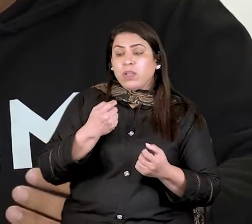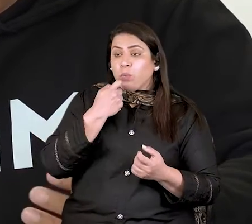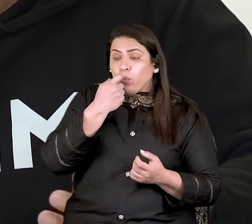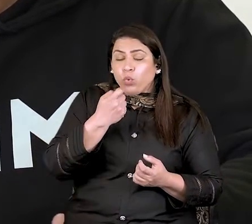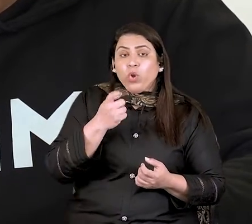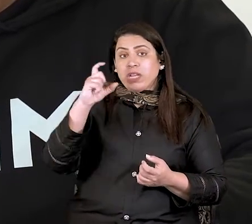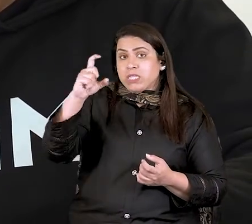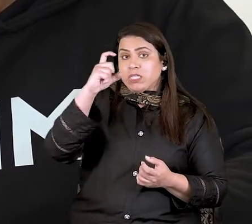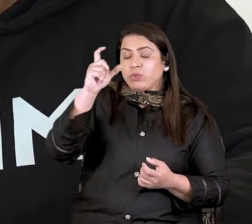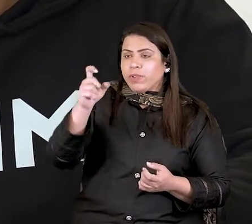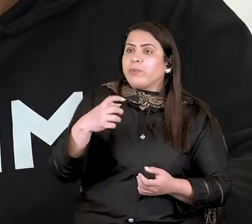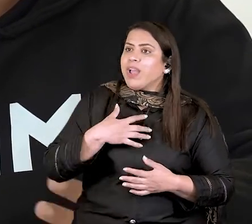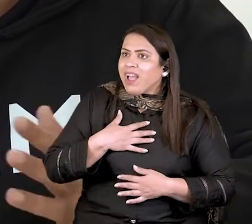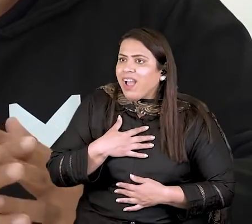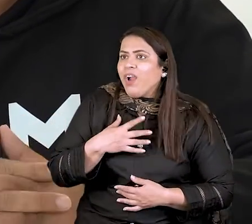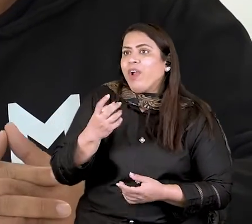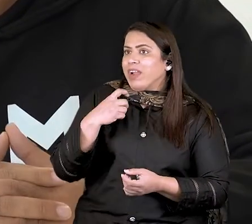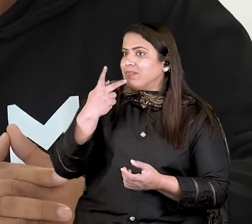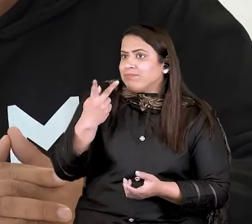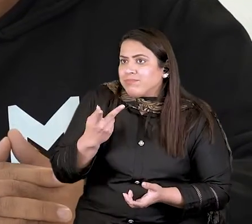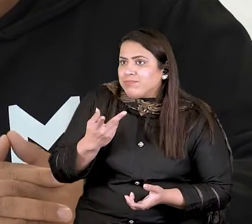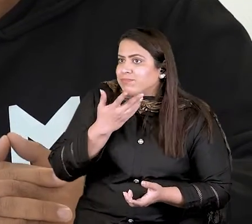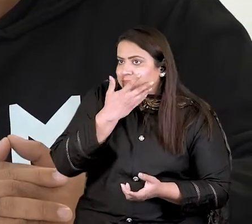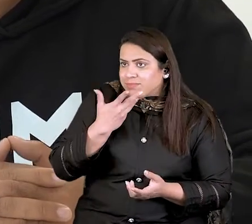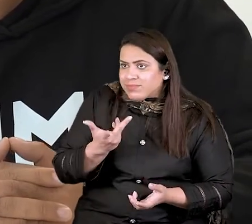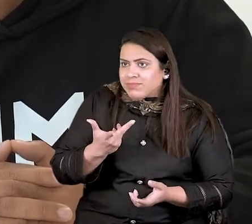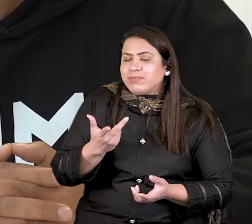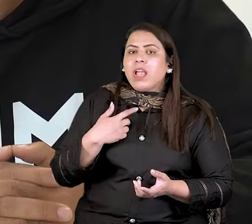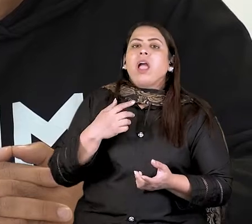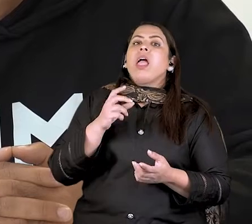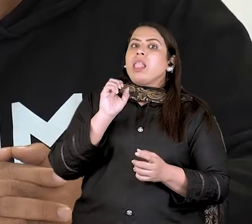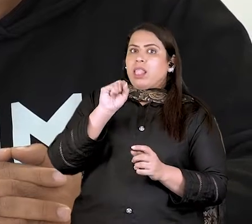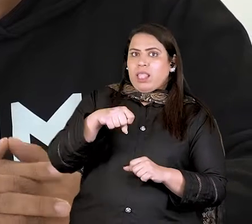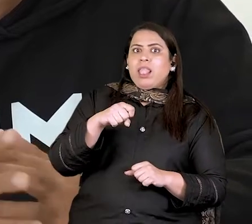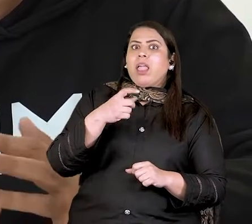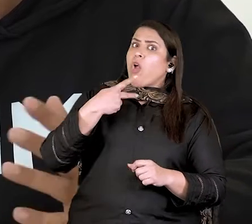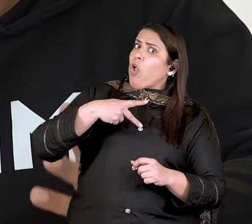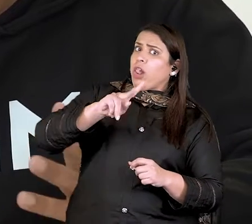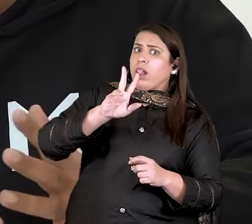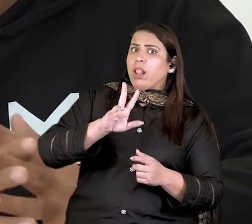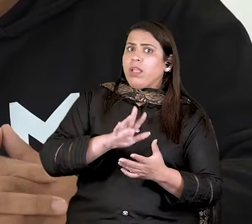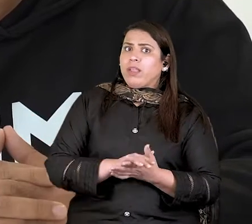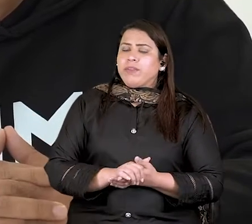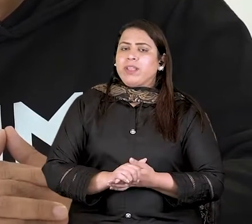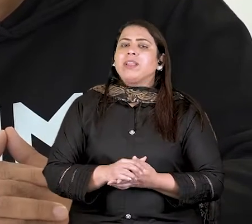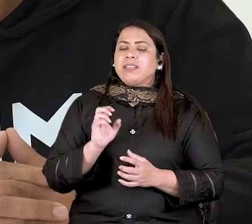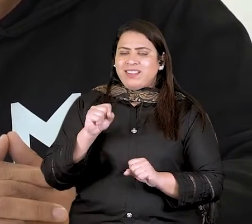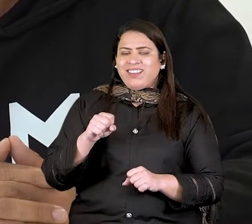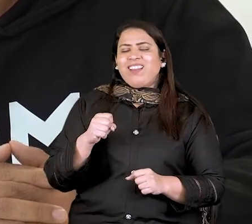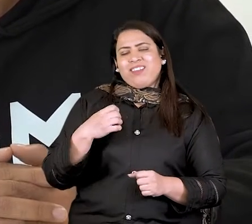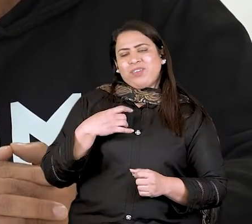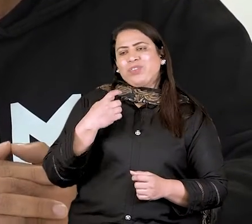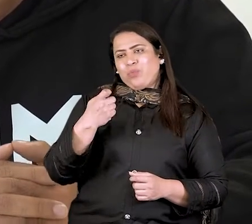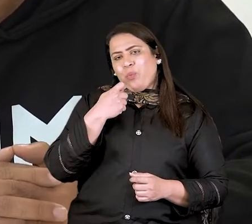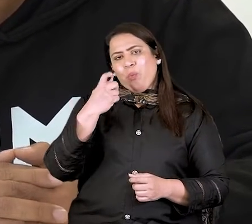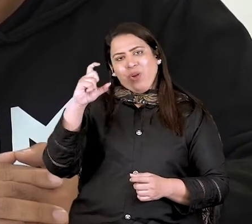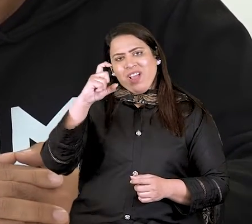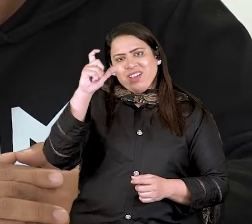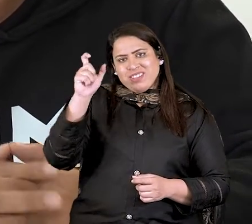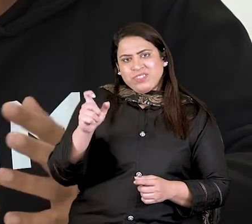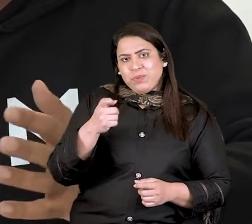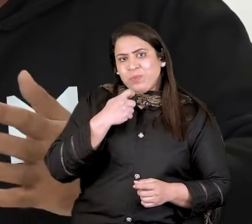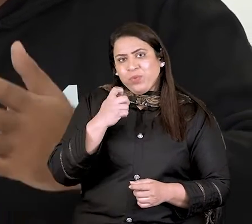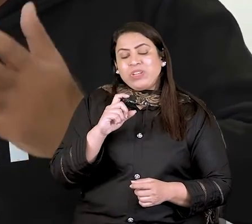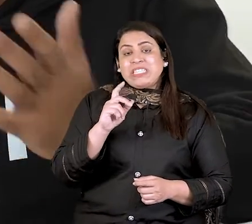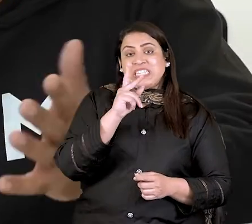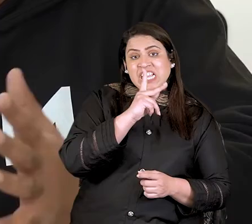the third one. And also, so what we tend to do is, we have a campaign sometimes. We ask a lot of